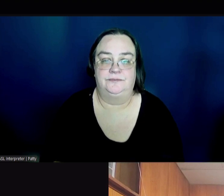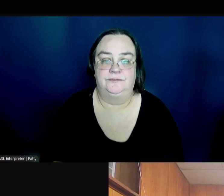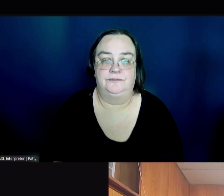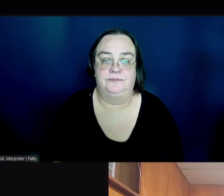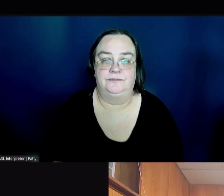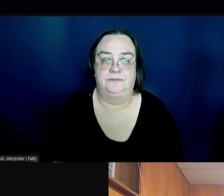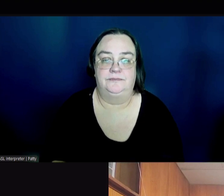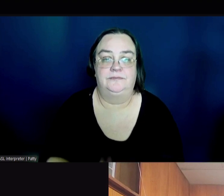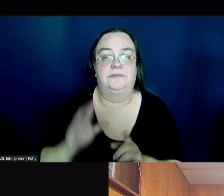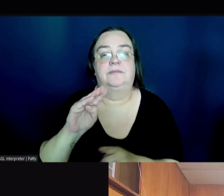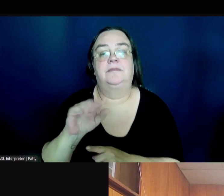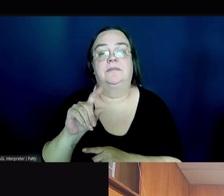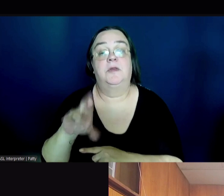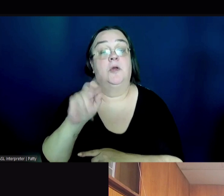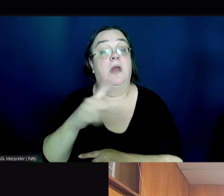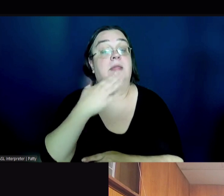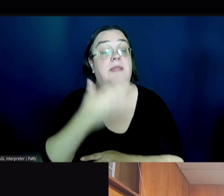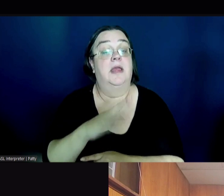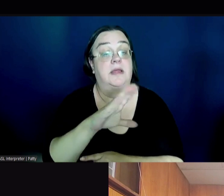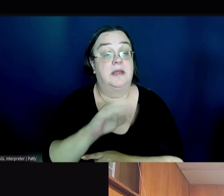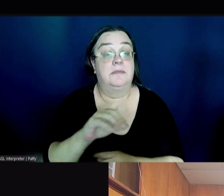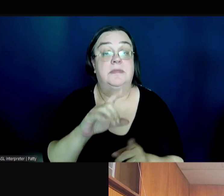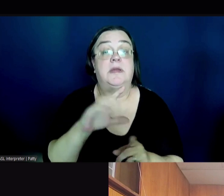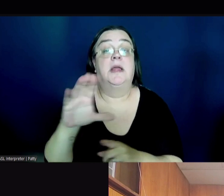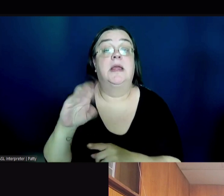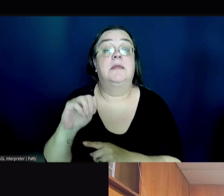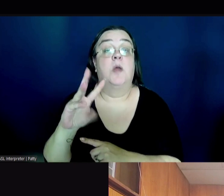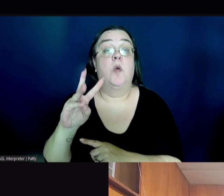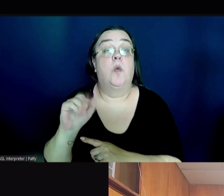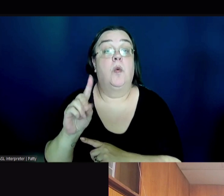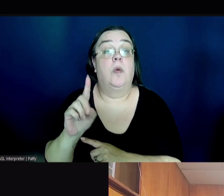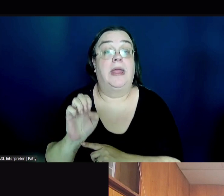Okay, thank you, Councilmember Gallagher. Councilmember Wade?